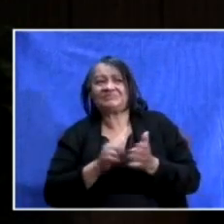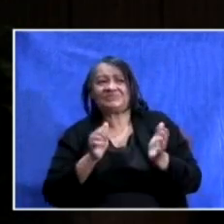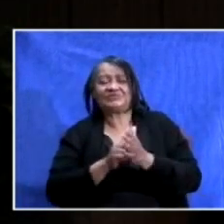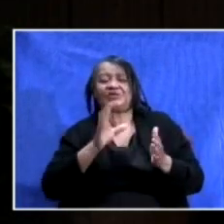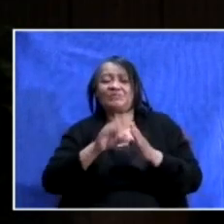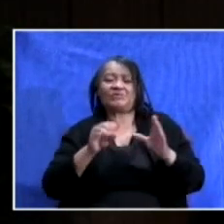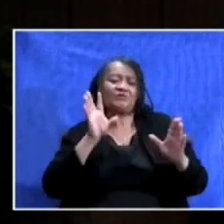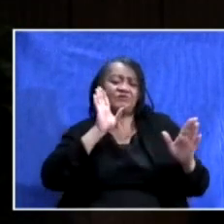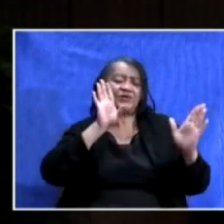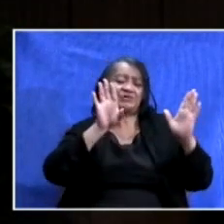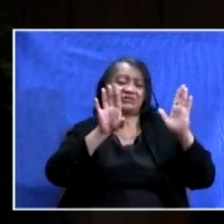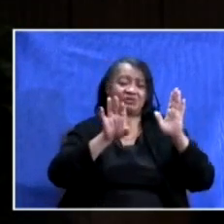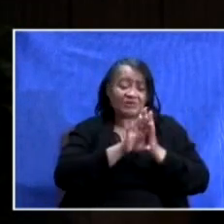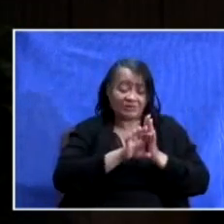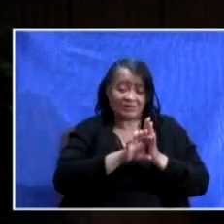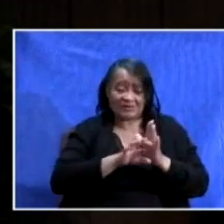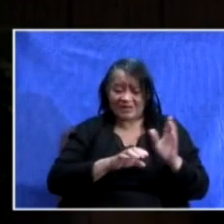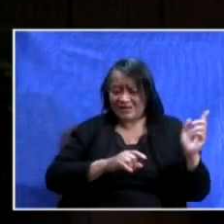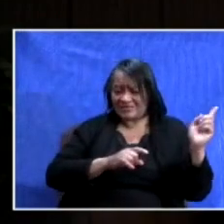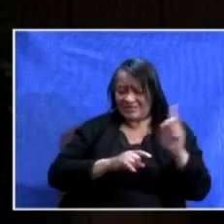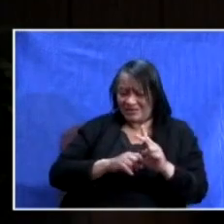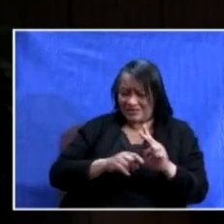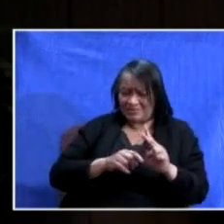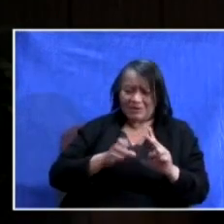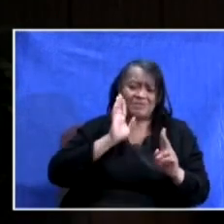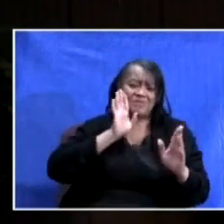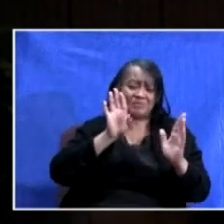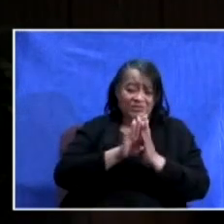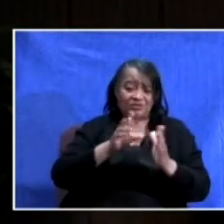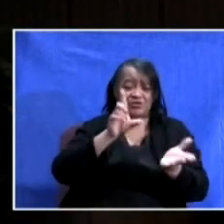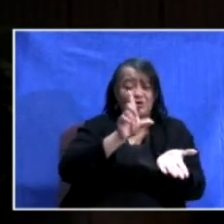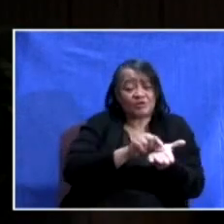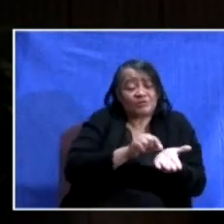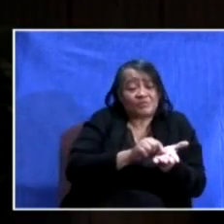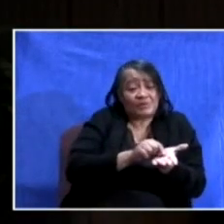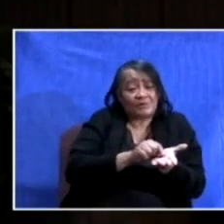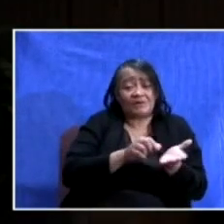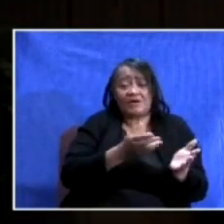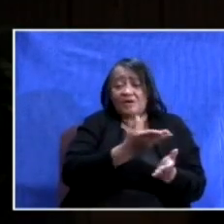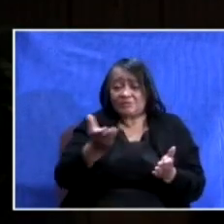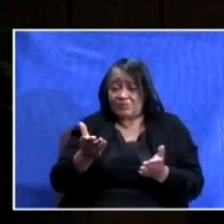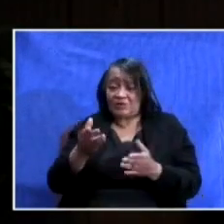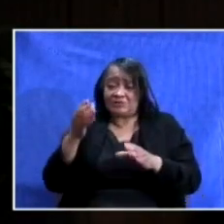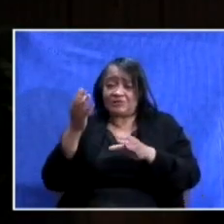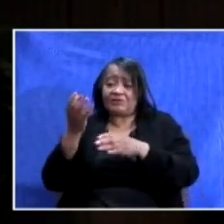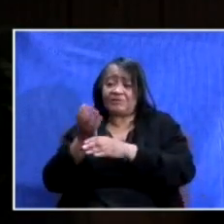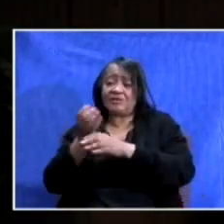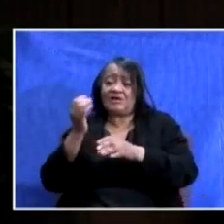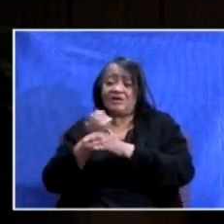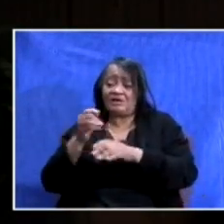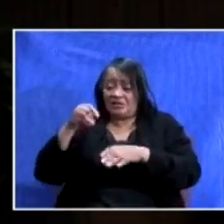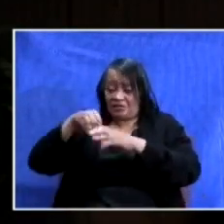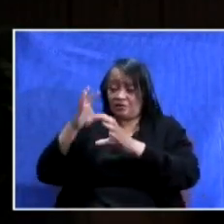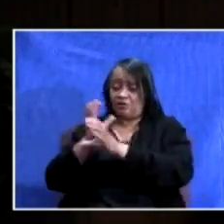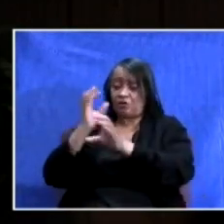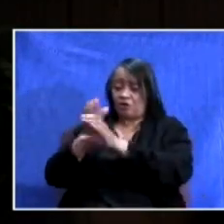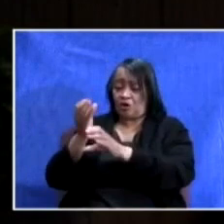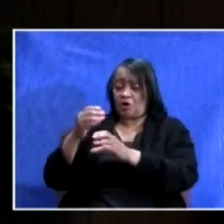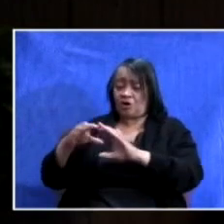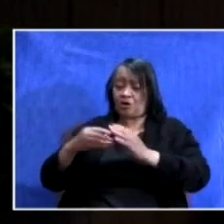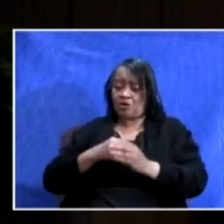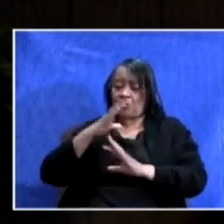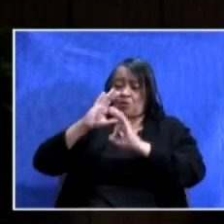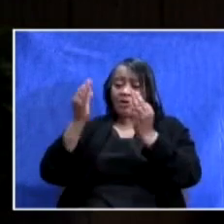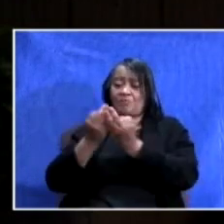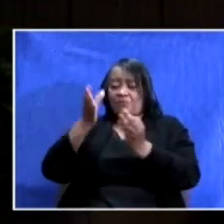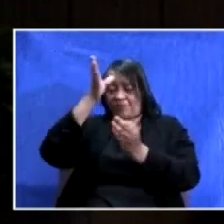God took the focus off of me and said, look over there. And there in the car was a white family and a